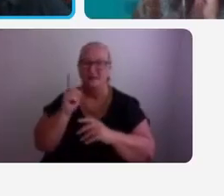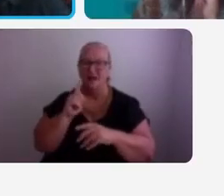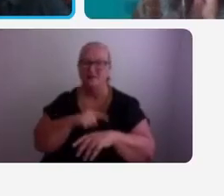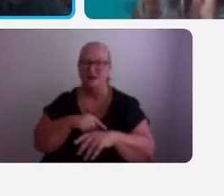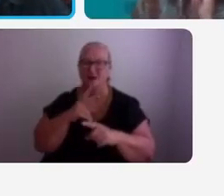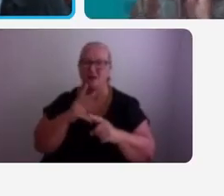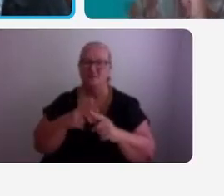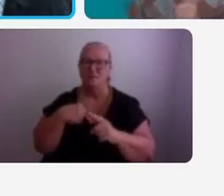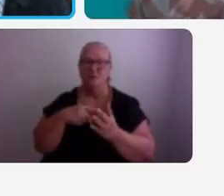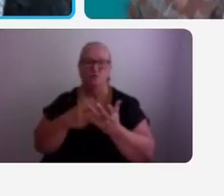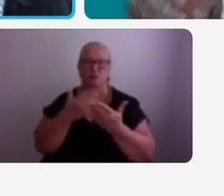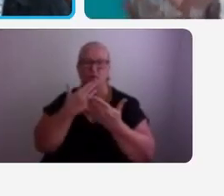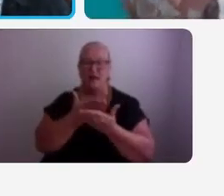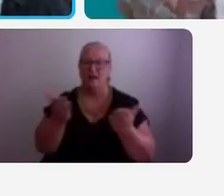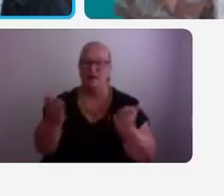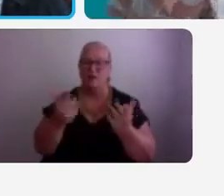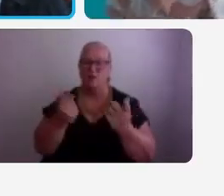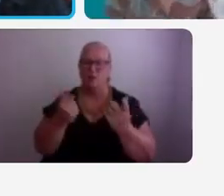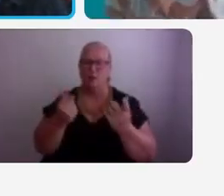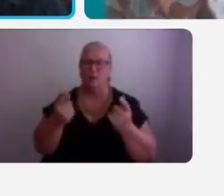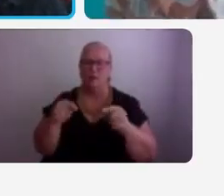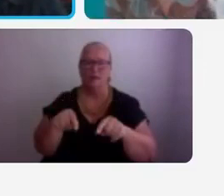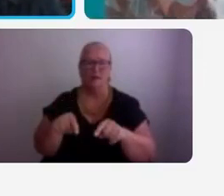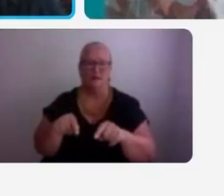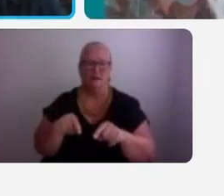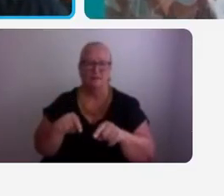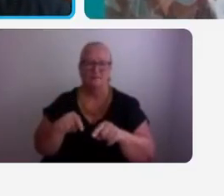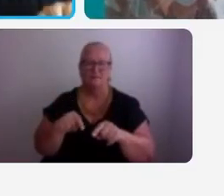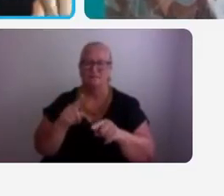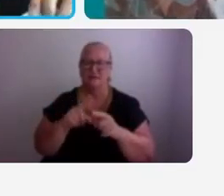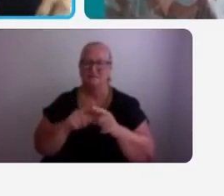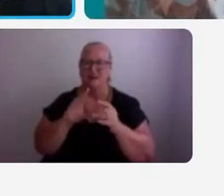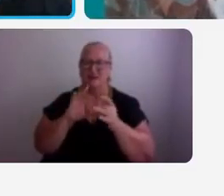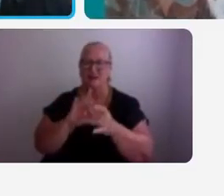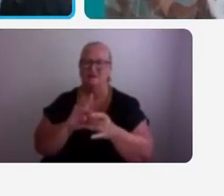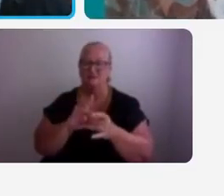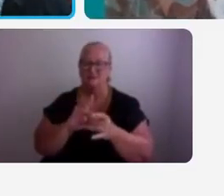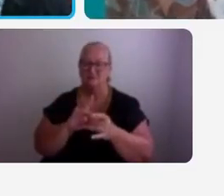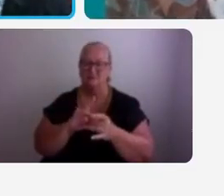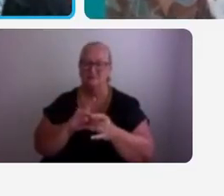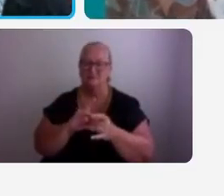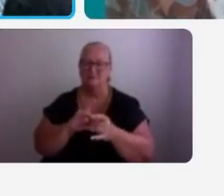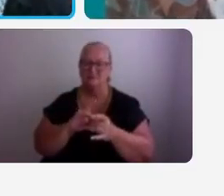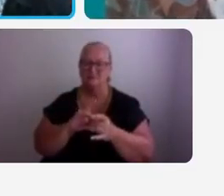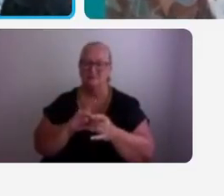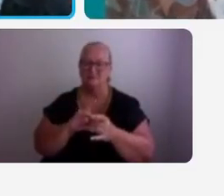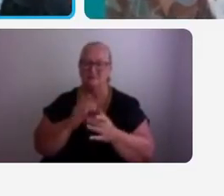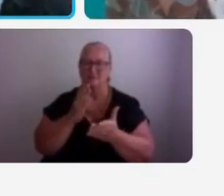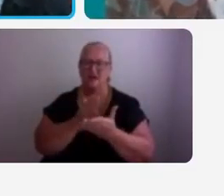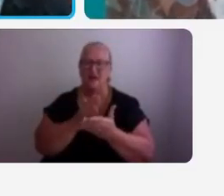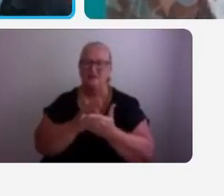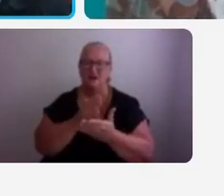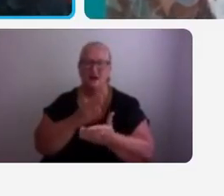to thank everybody who's still on. We're actually delighted to